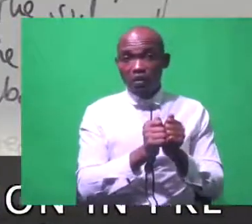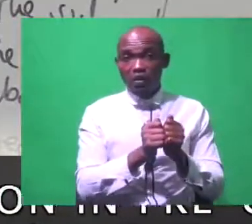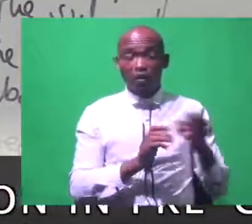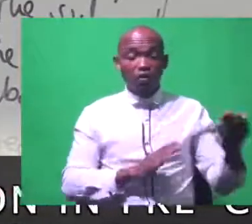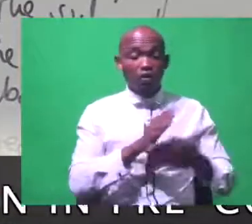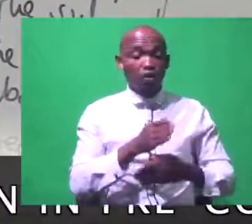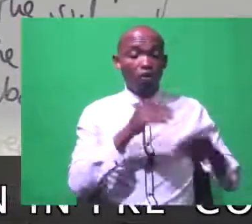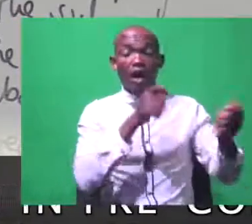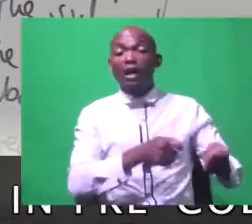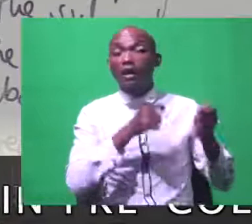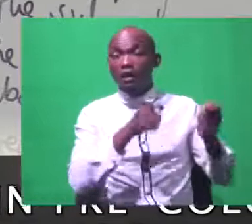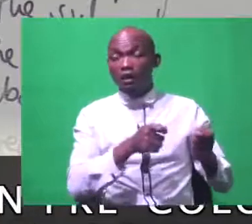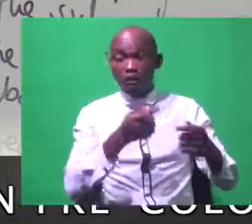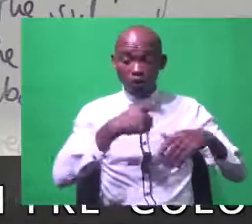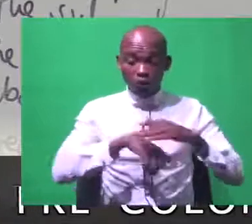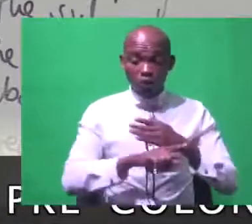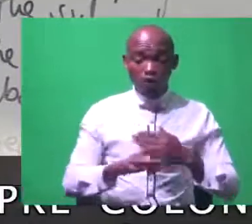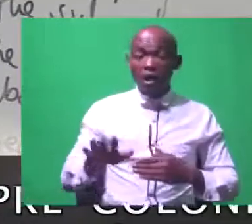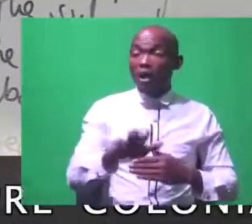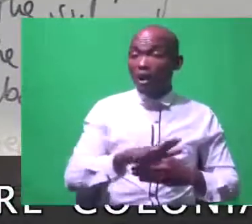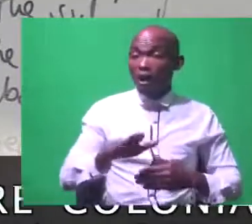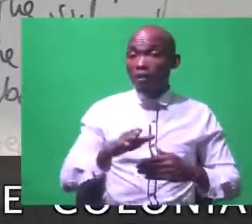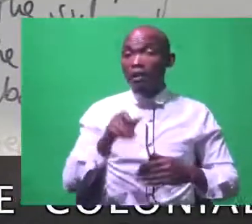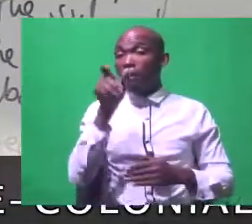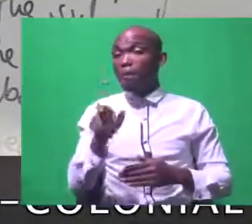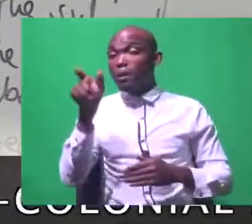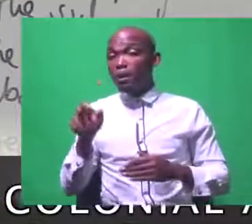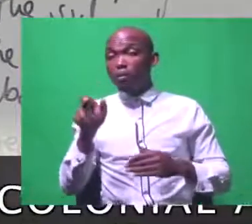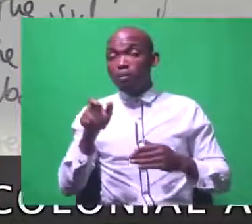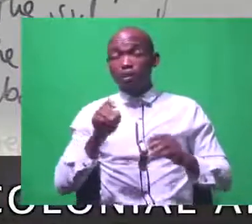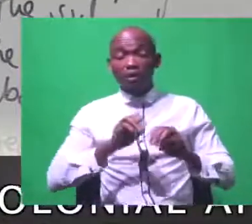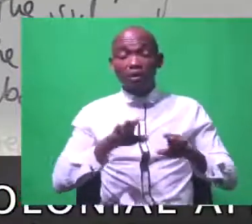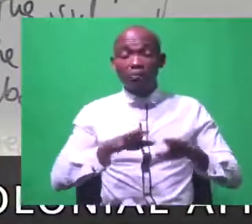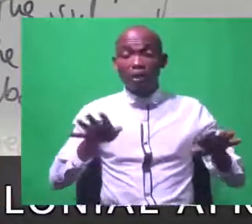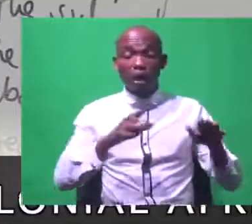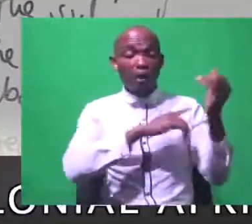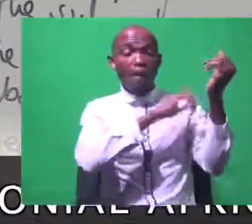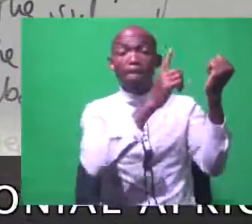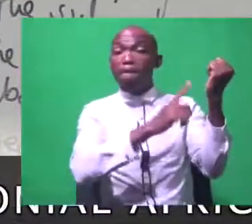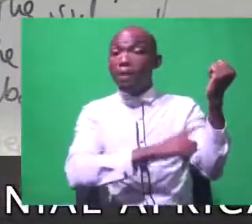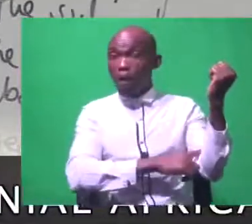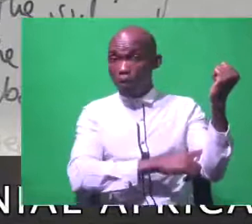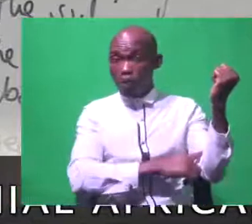activities. From the land, people supply their power in producing